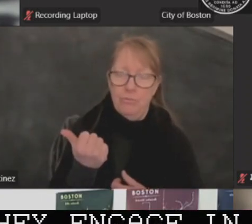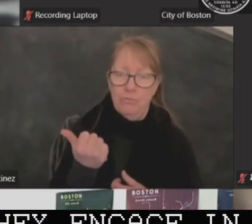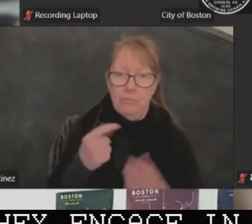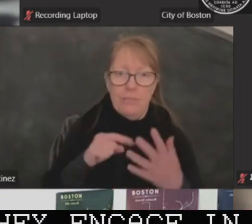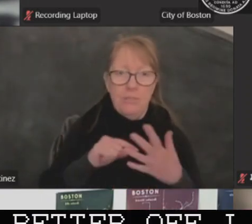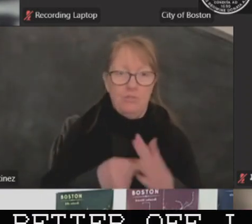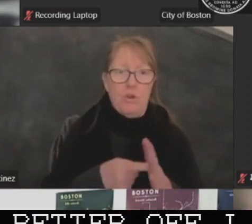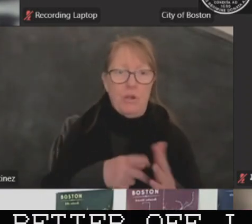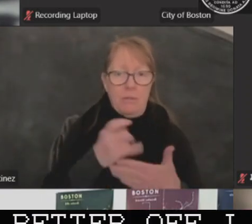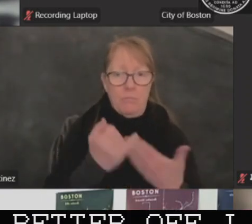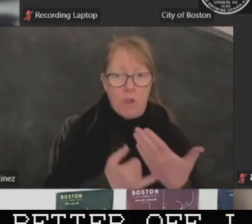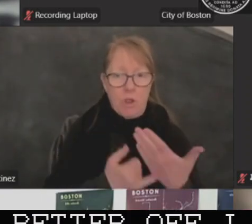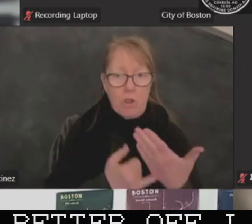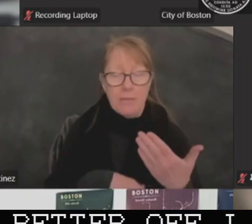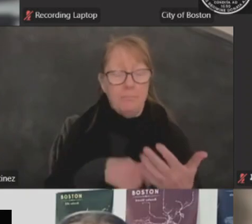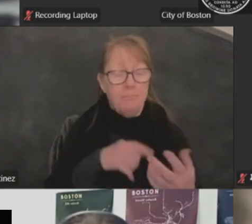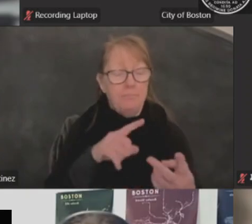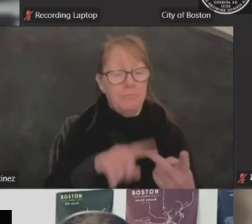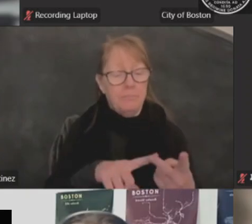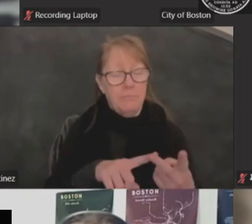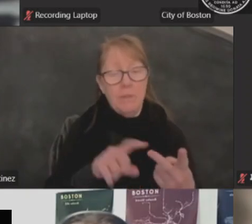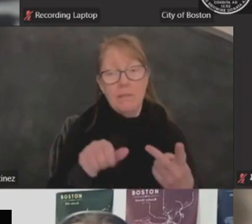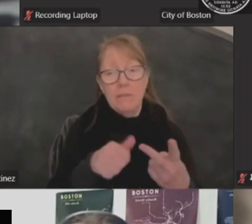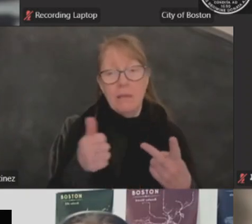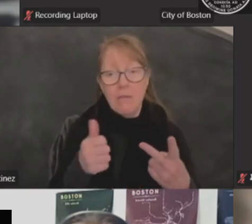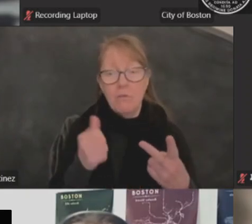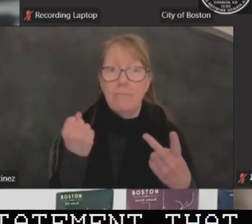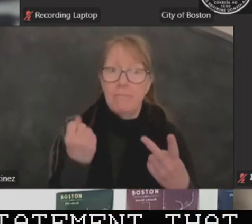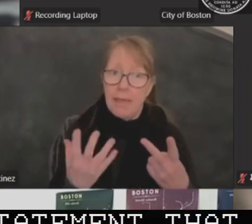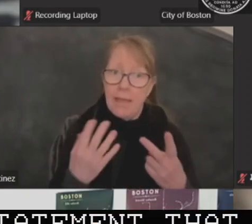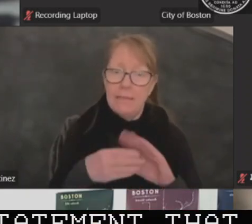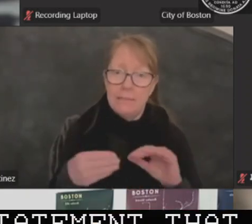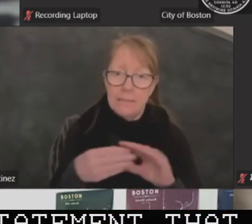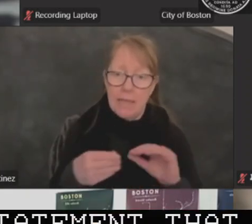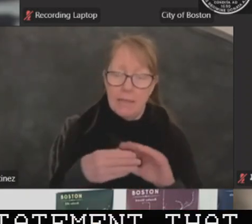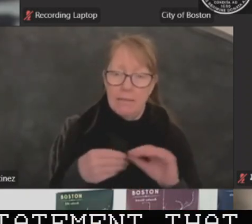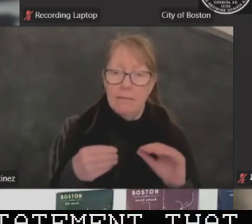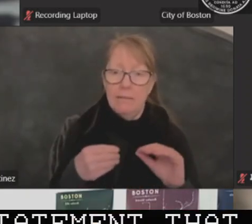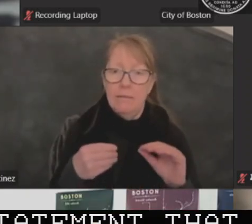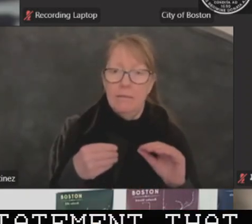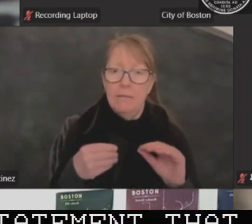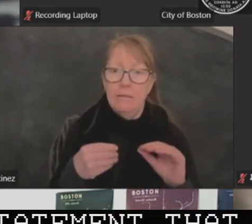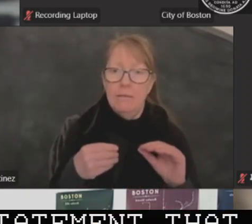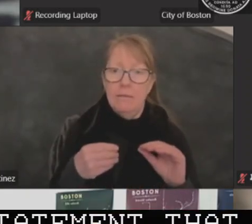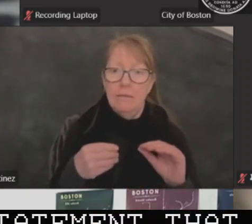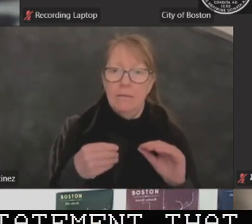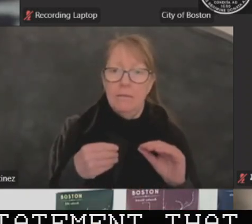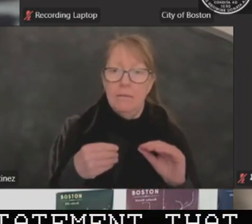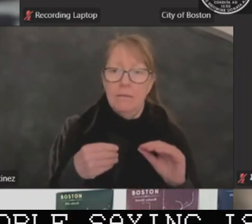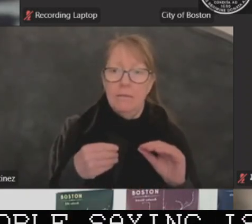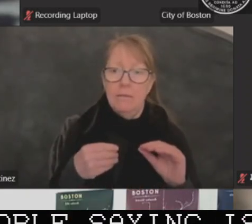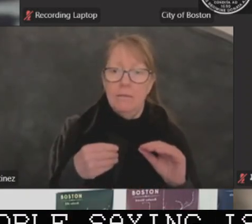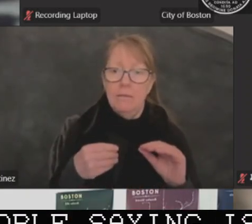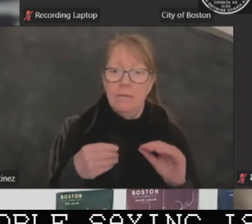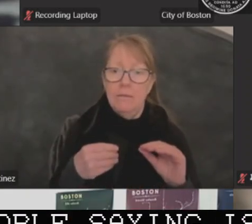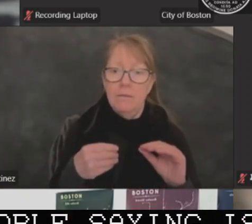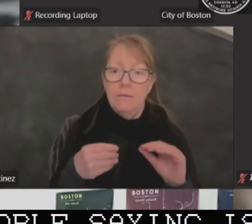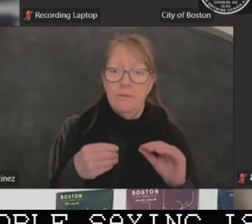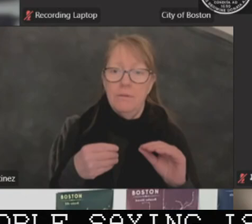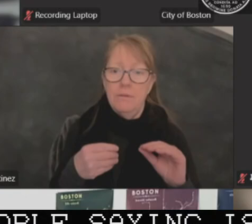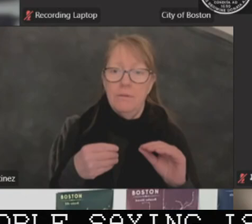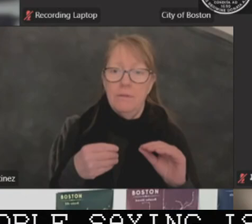hear a lot of people saying is that they don't know how this is going to impact the